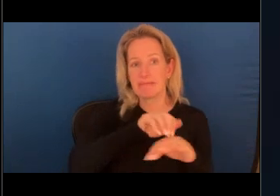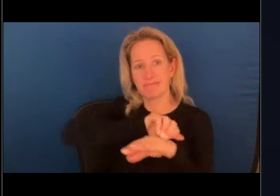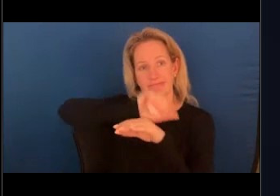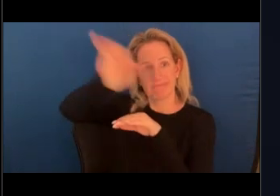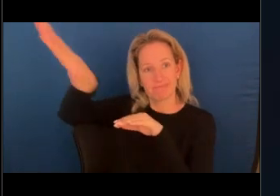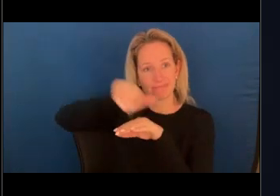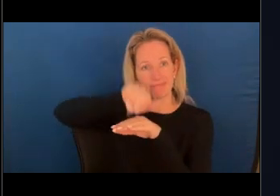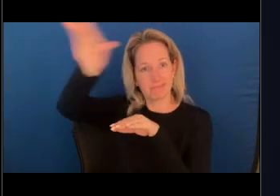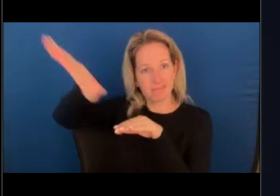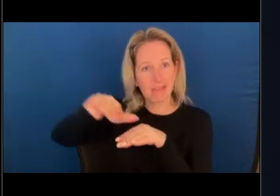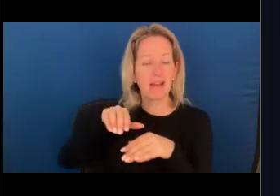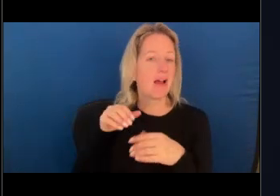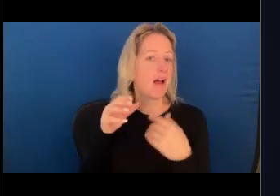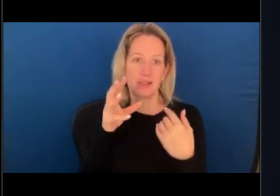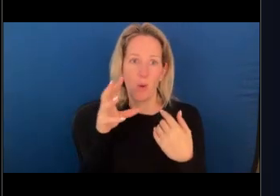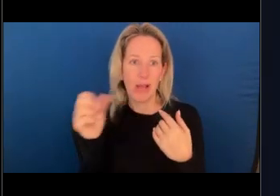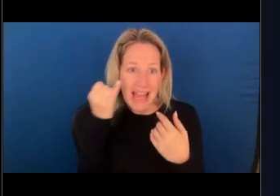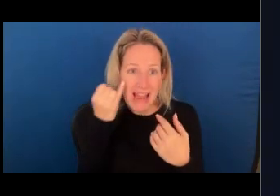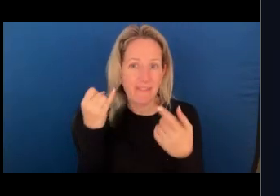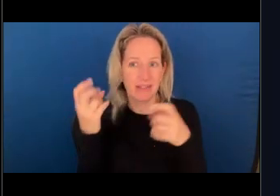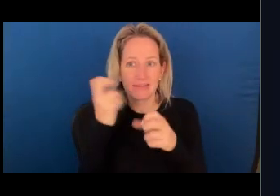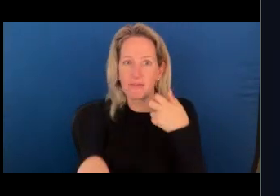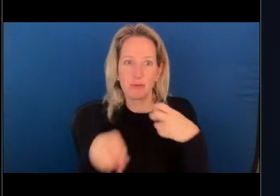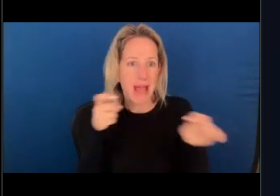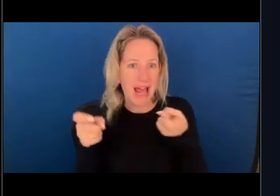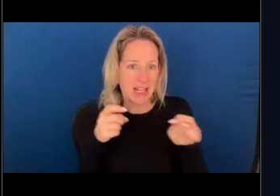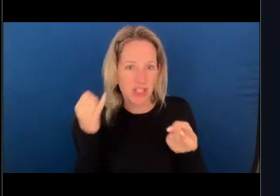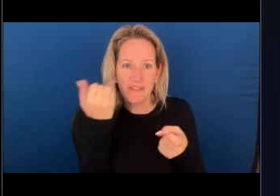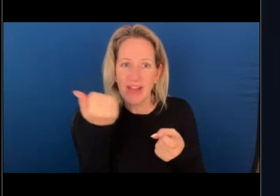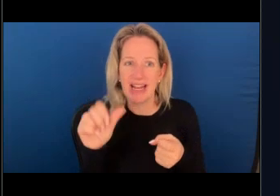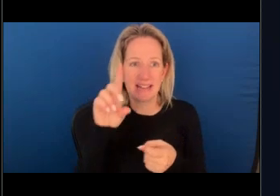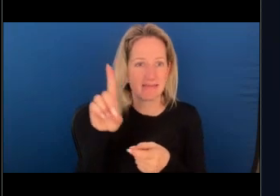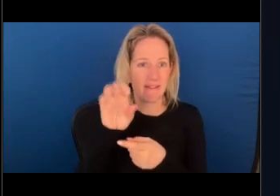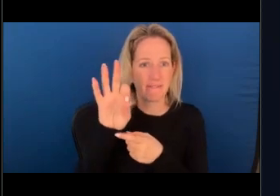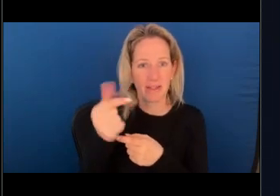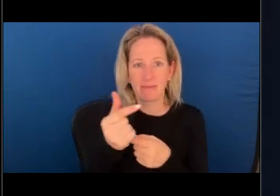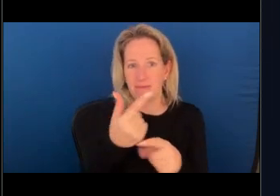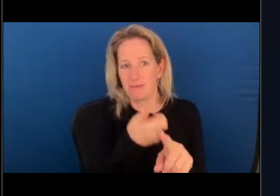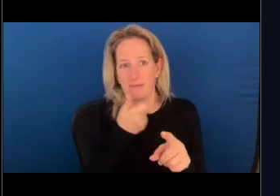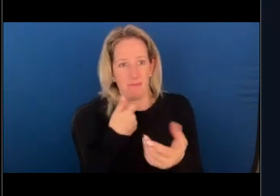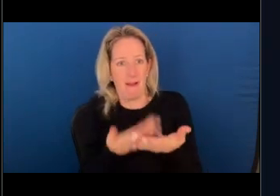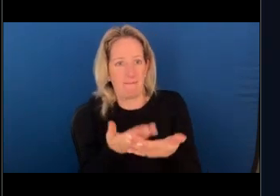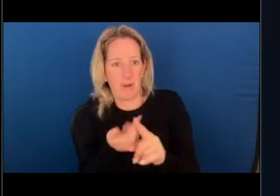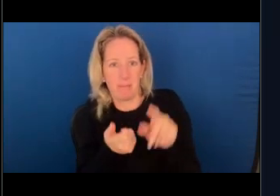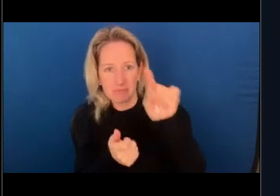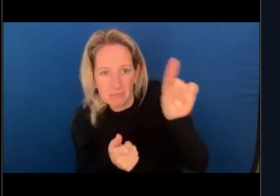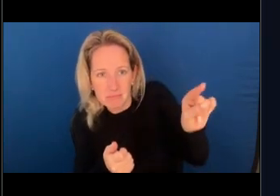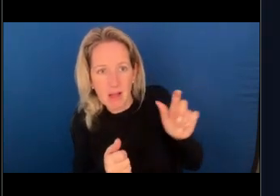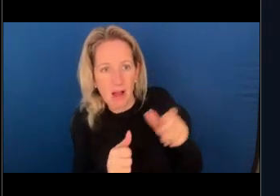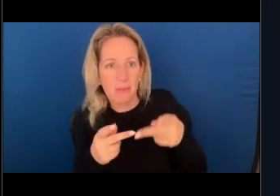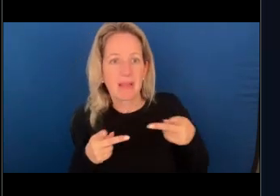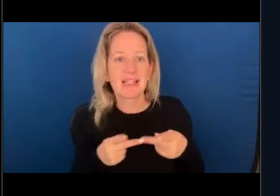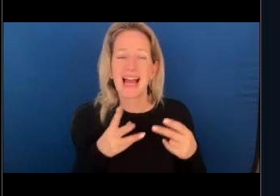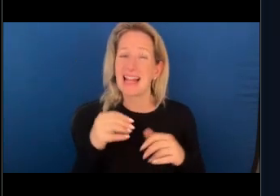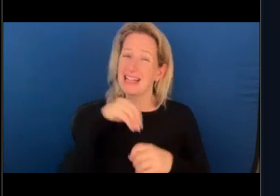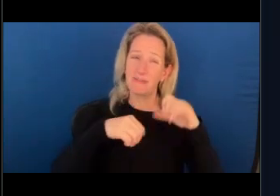about derelict fishing gear coming in from elsewhere. And we also have under-supported infrastructure. And so the sort of